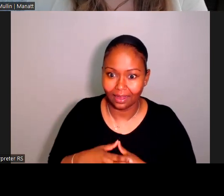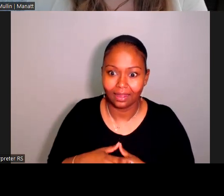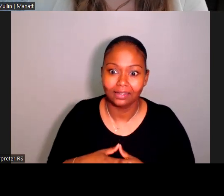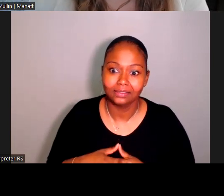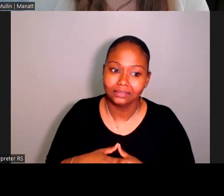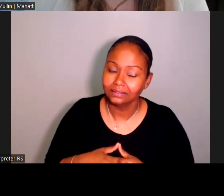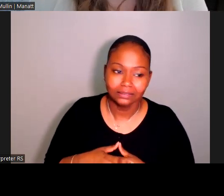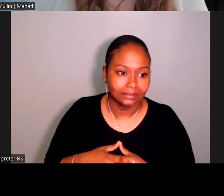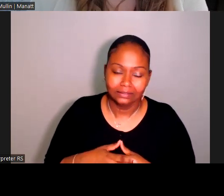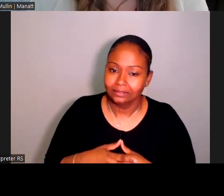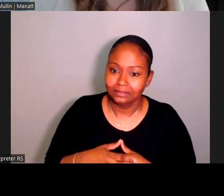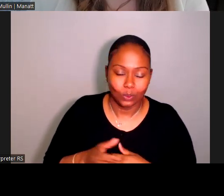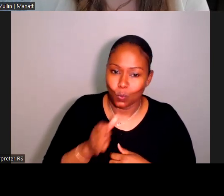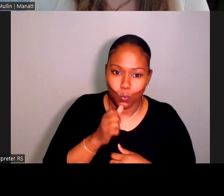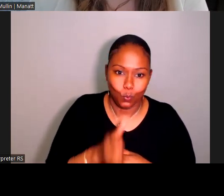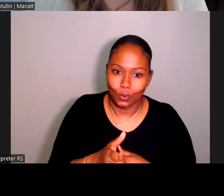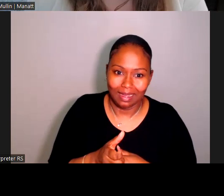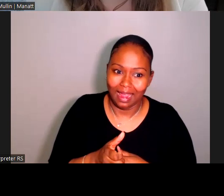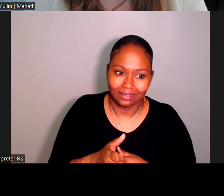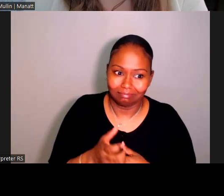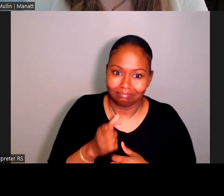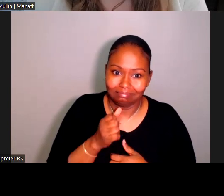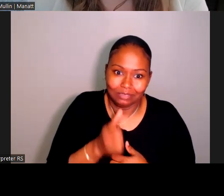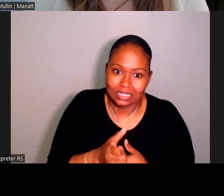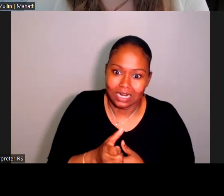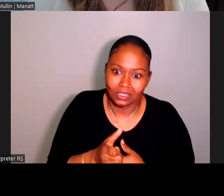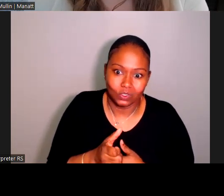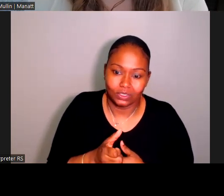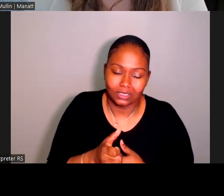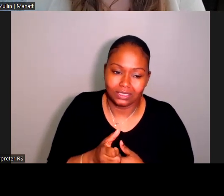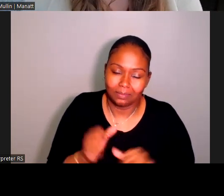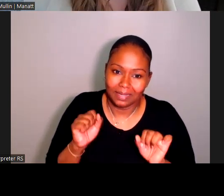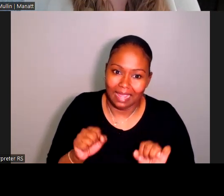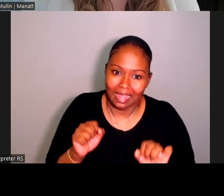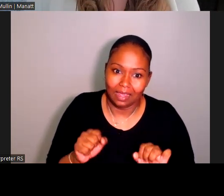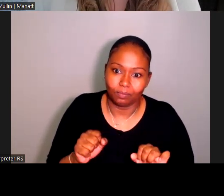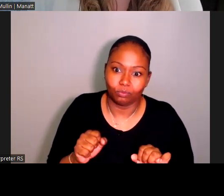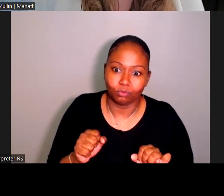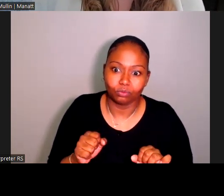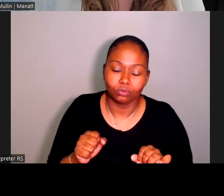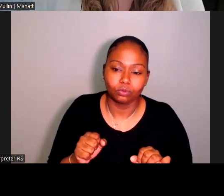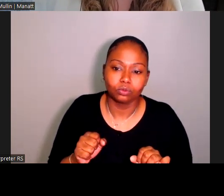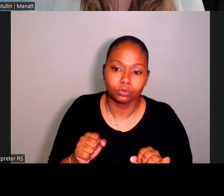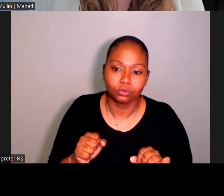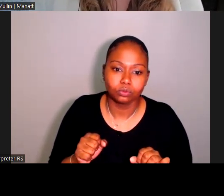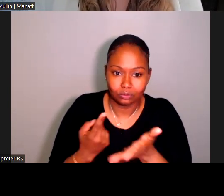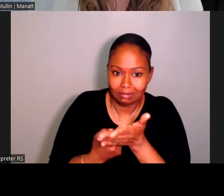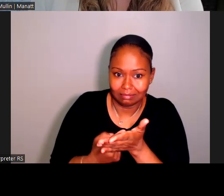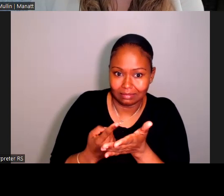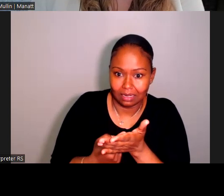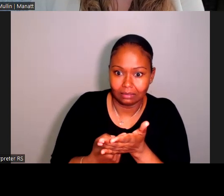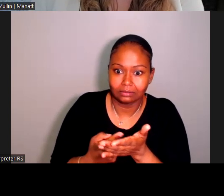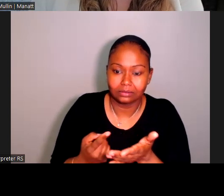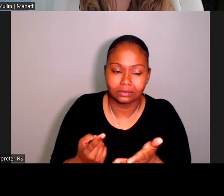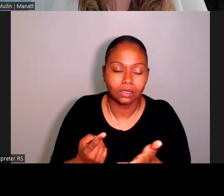likely not going, well, we're not going, I'll just say it. We're not going to be able to cover the conversation about what it